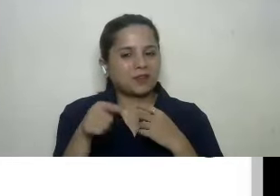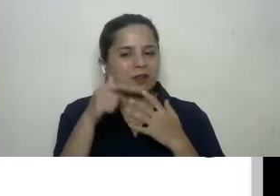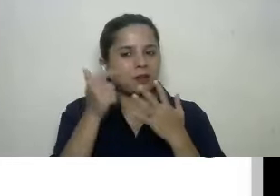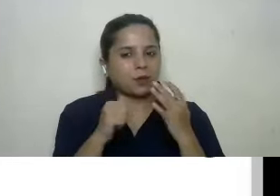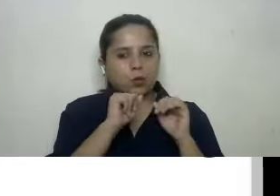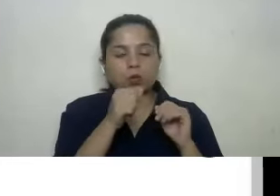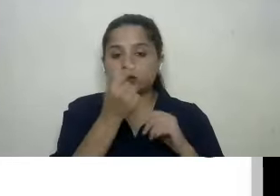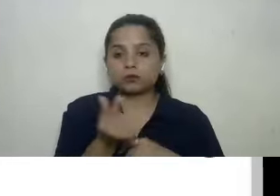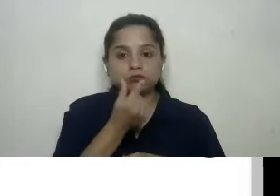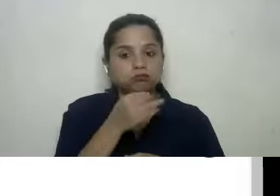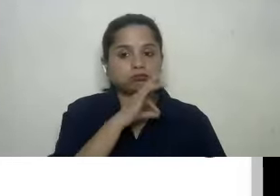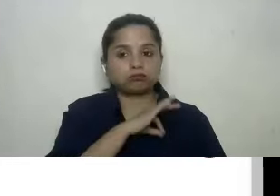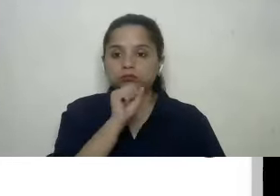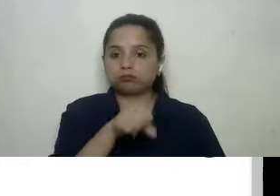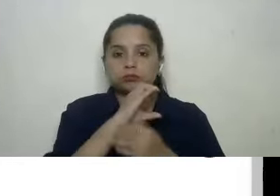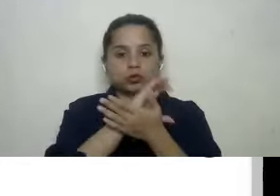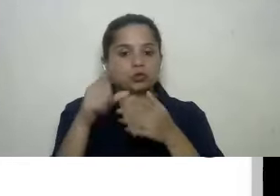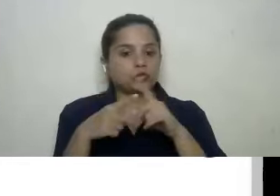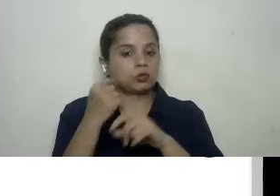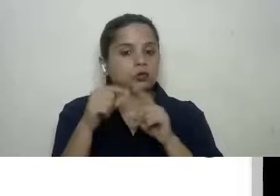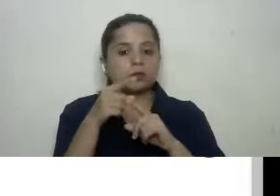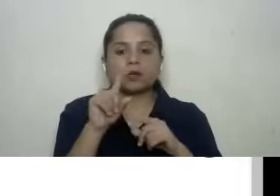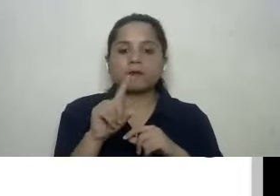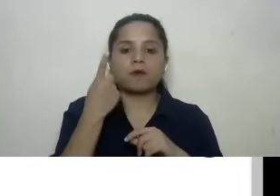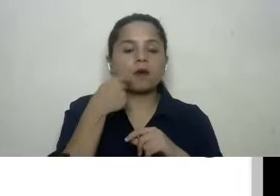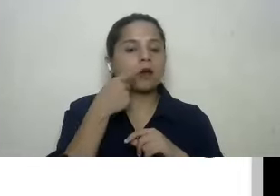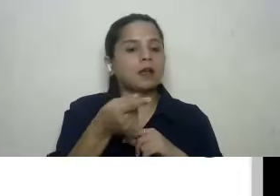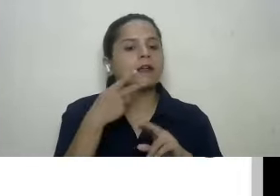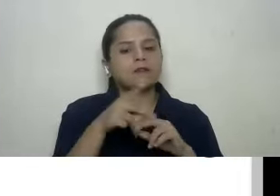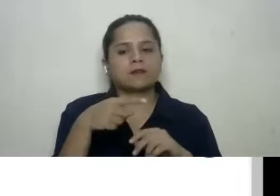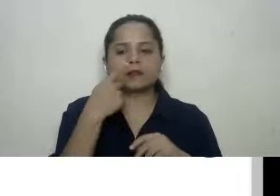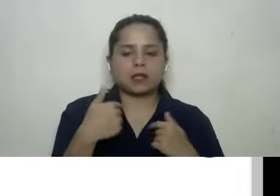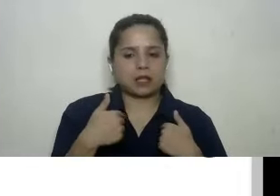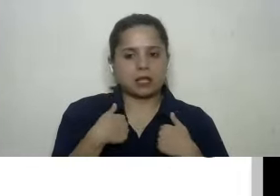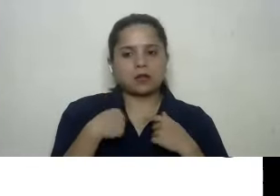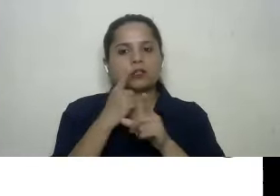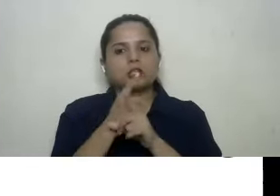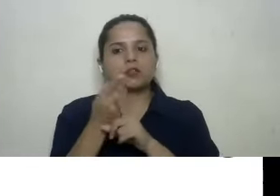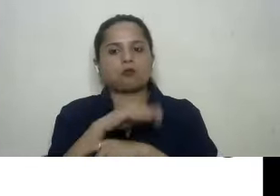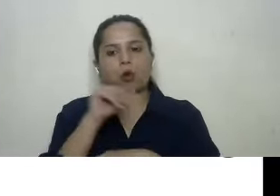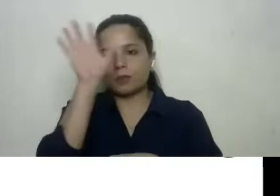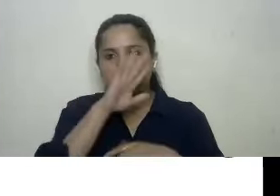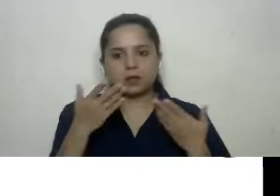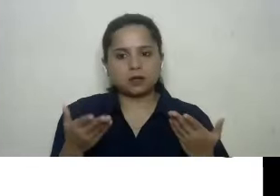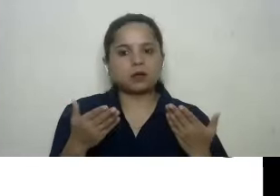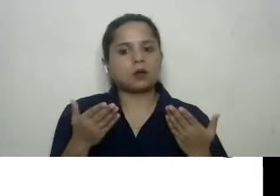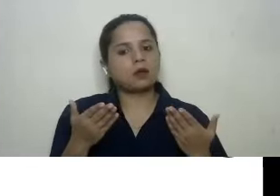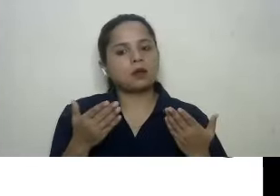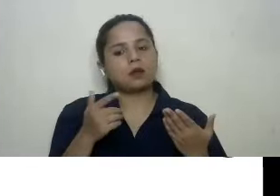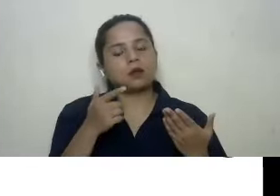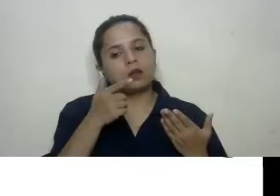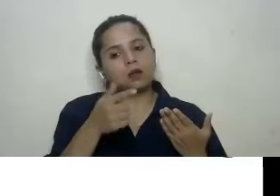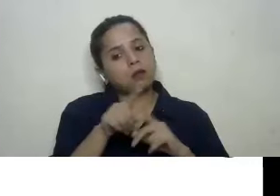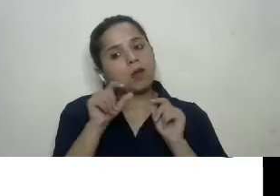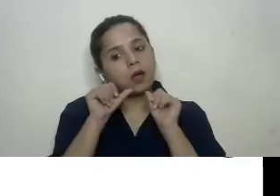useful feature. So only in the first introduction, if you say I'm a teacher from India, it will answer